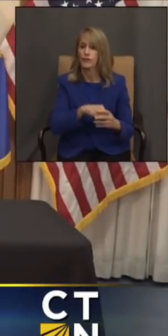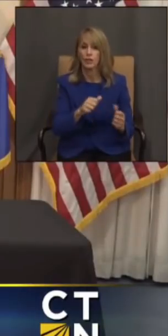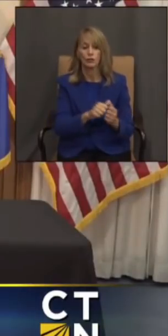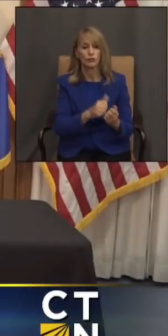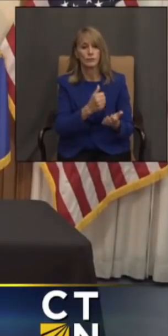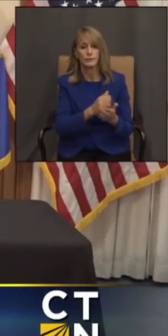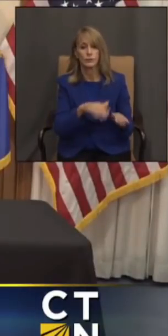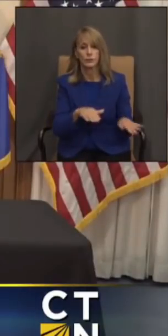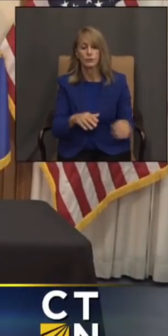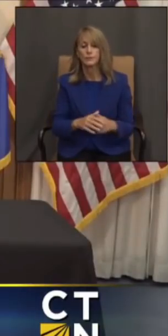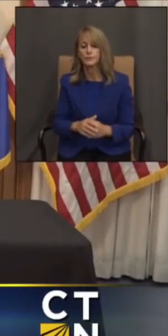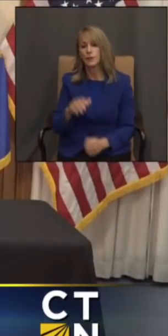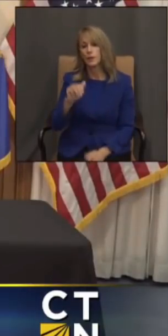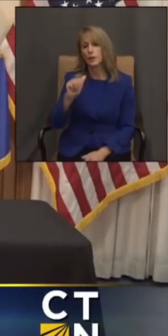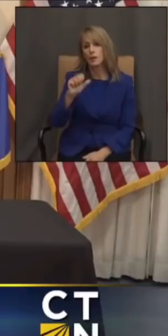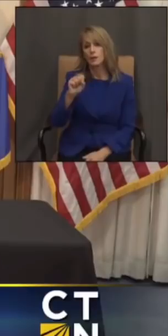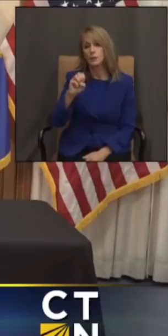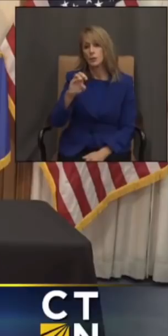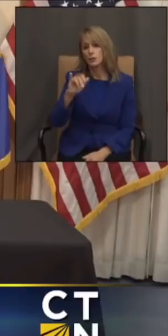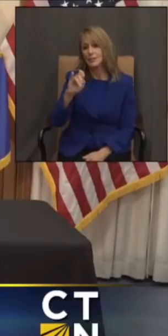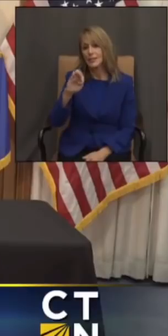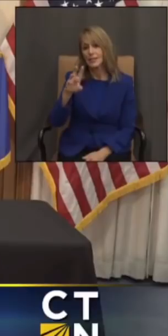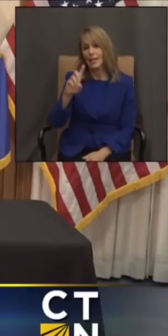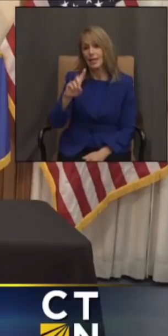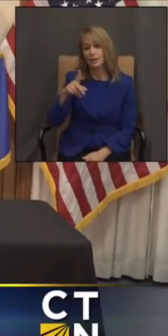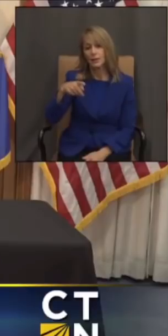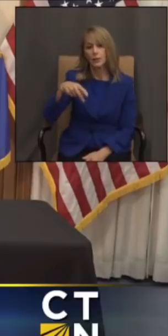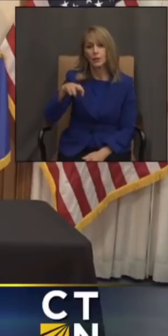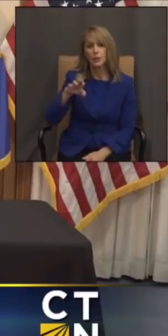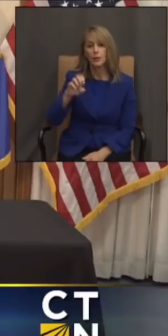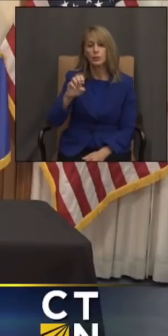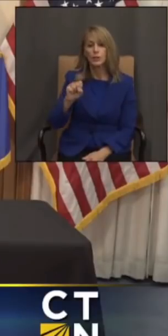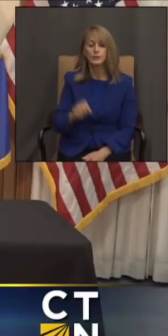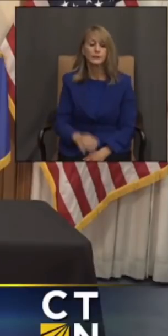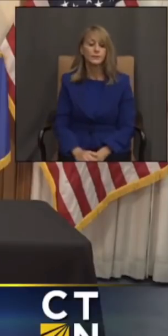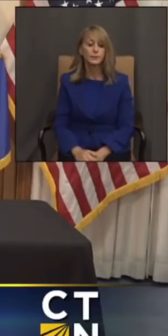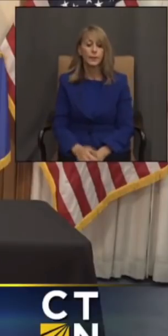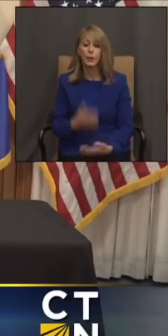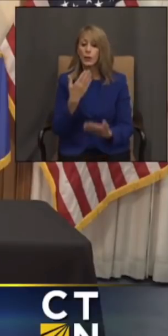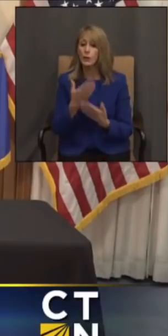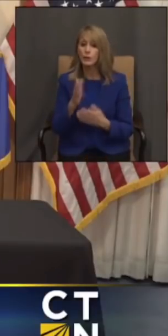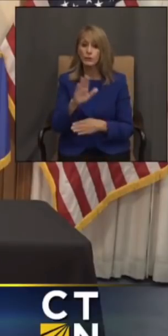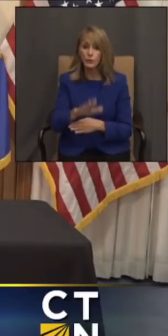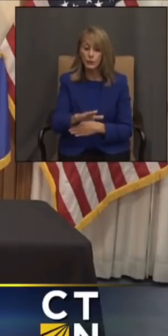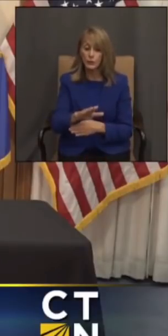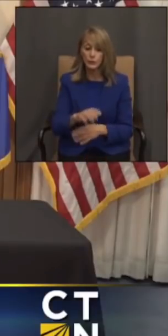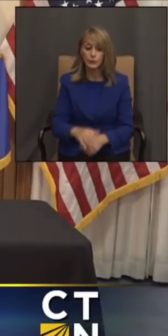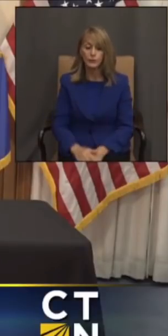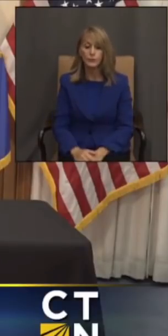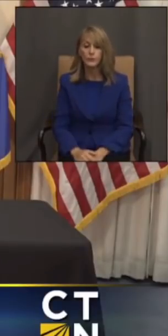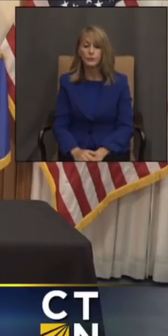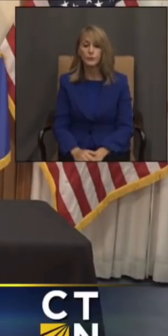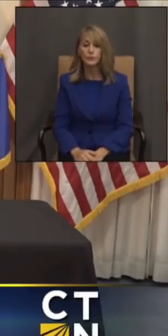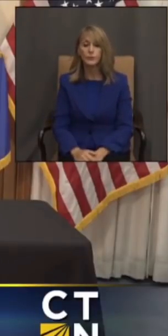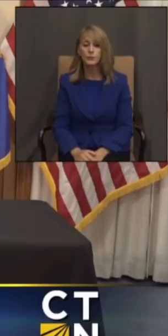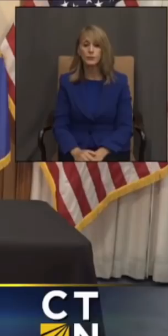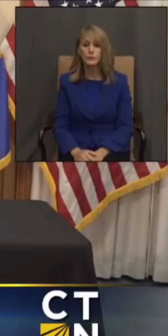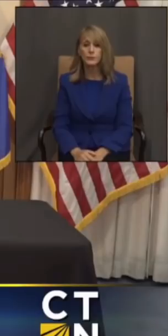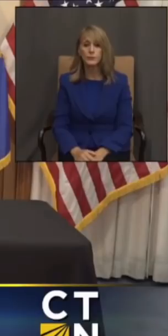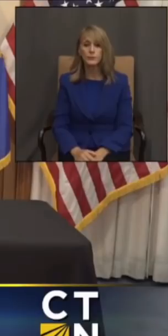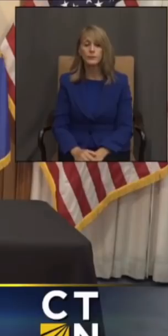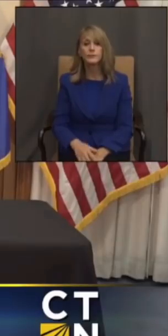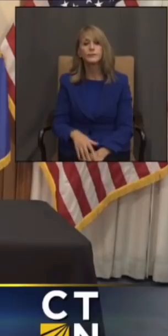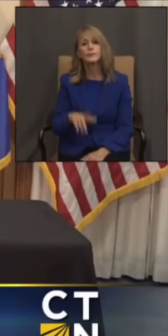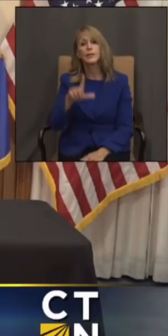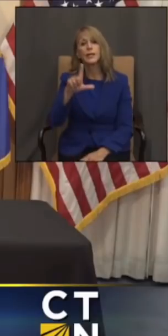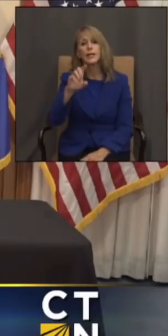The Associated Press. Thanks, Max. Good afternoon, everyone. Governor, I had a couple questions about the LEAP